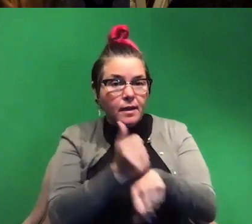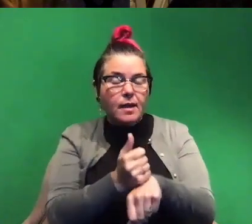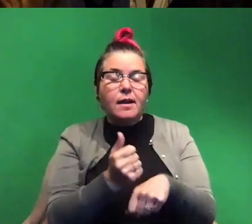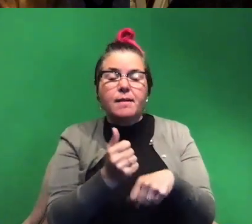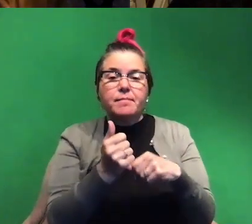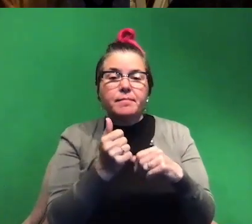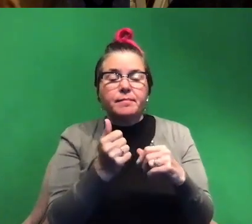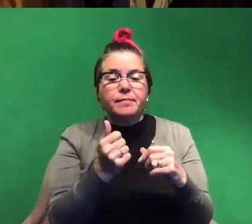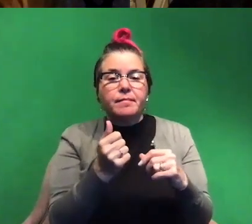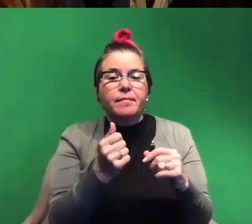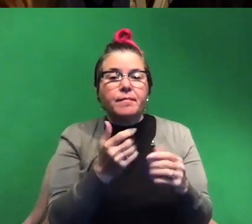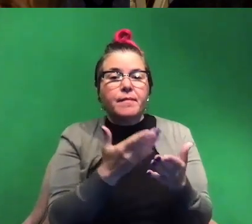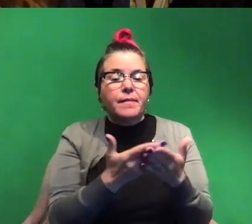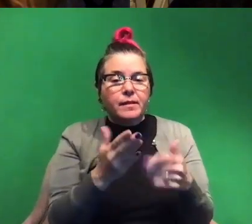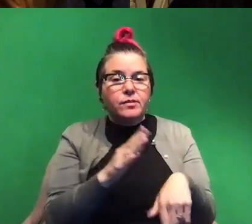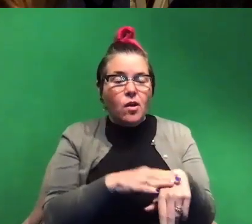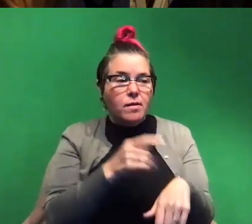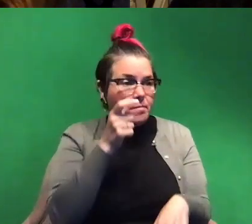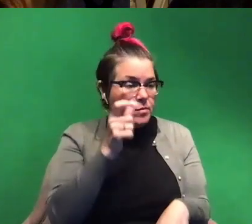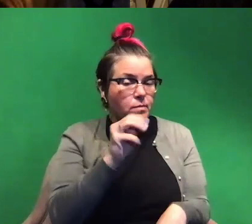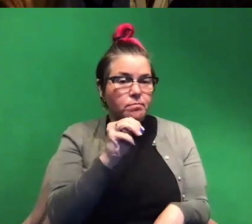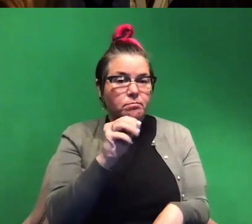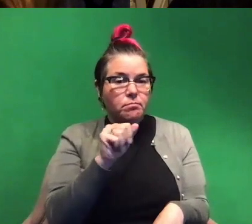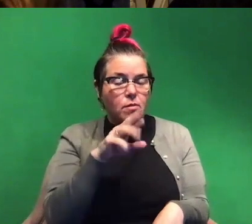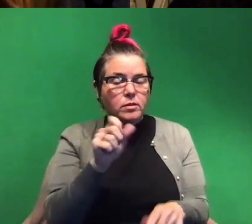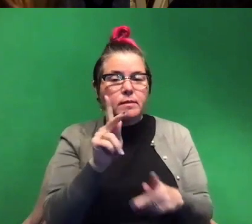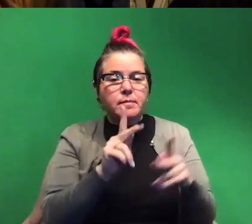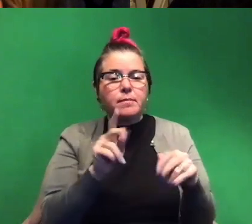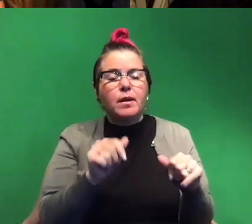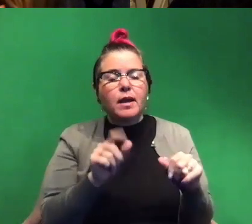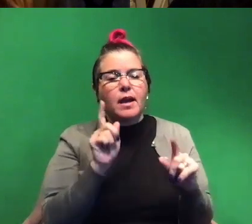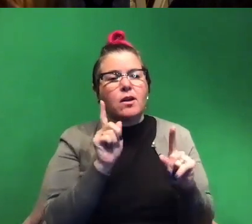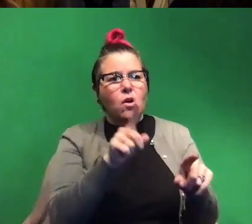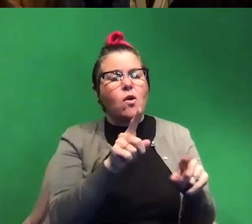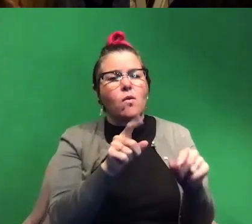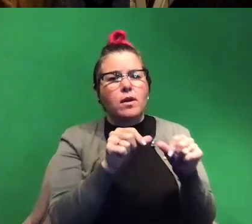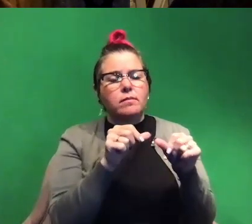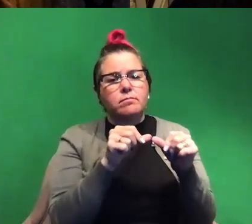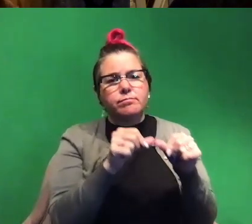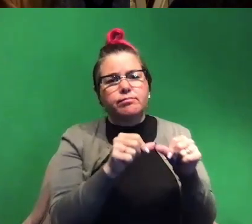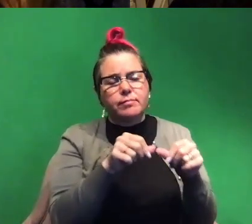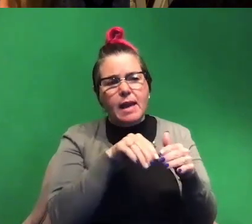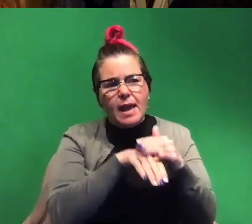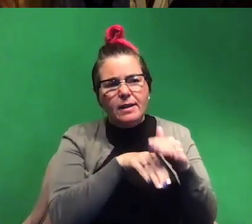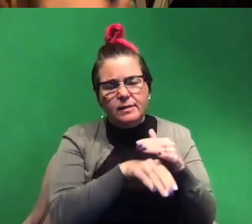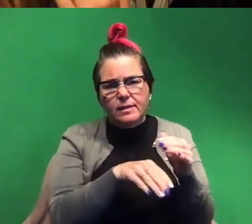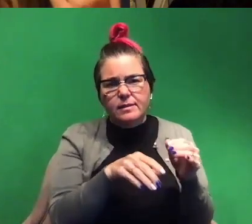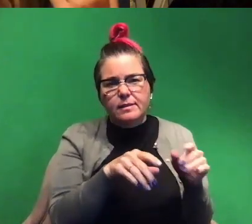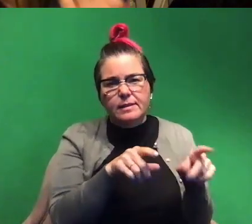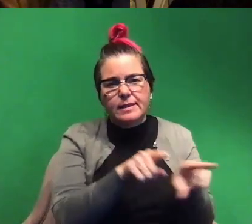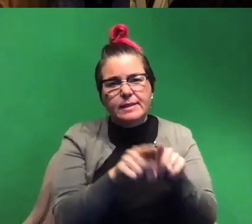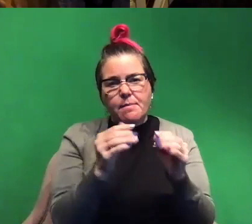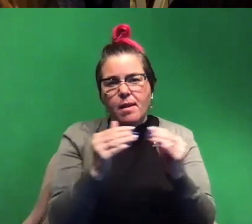infrastructure both on the moon and Mars, people will be able to go to these places and have that accessibility the same level that you